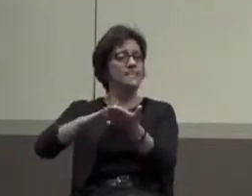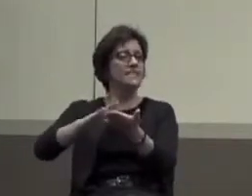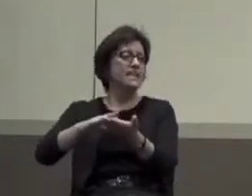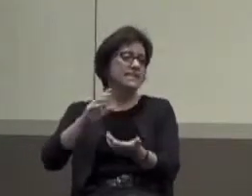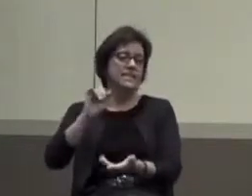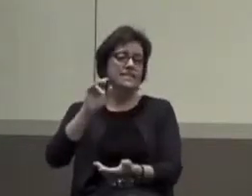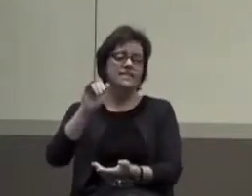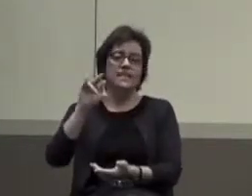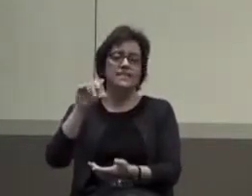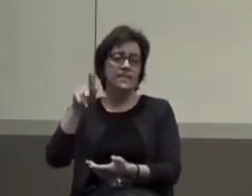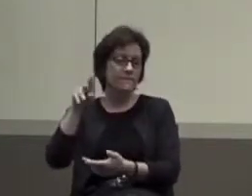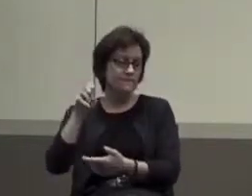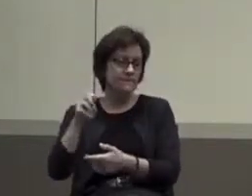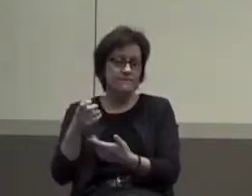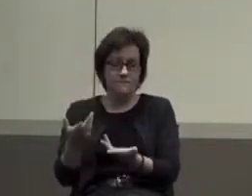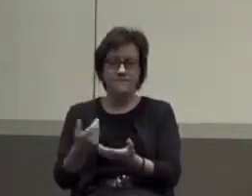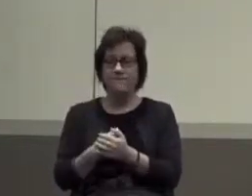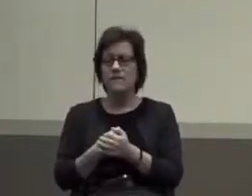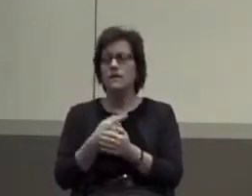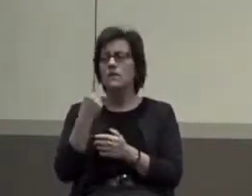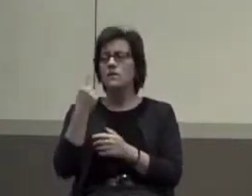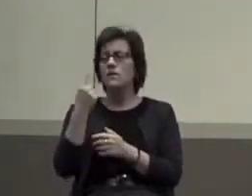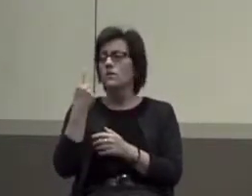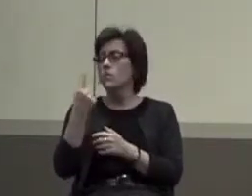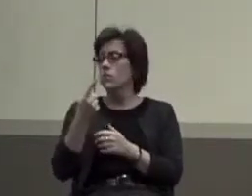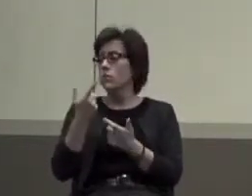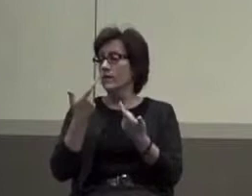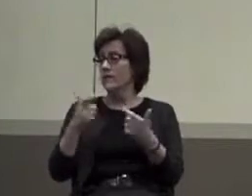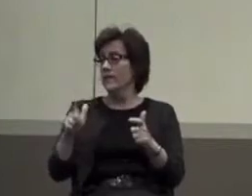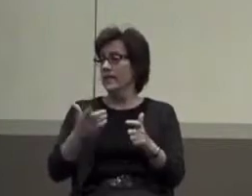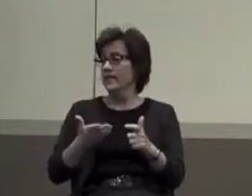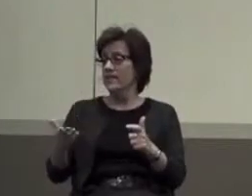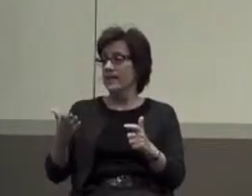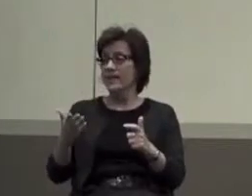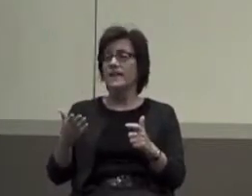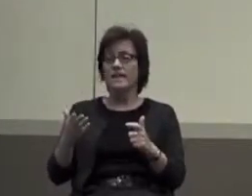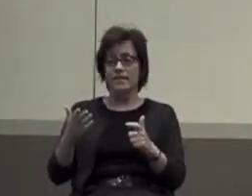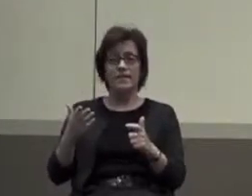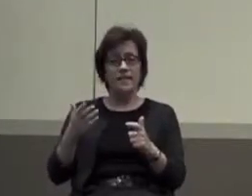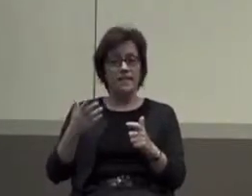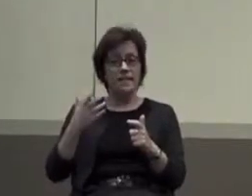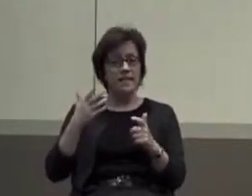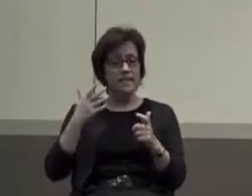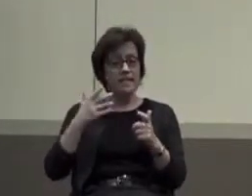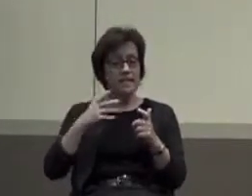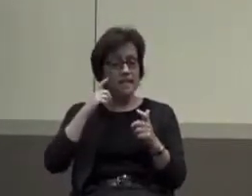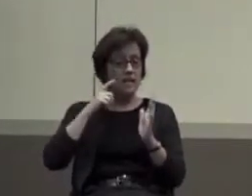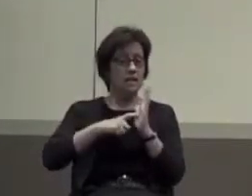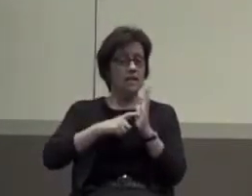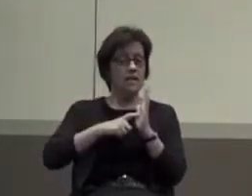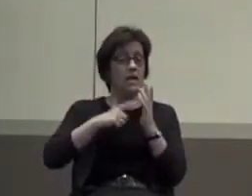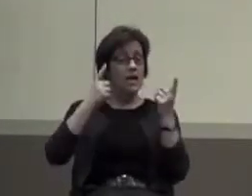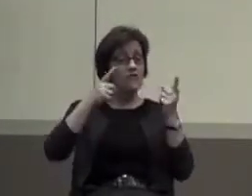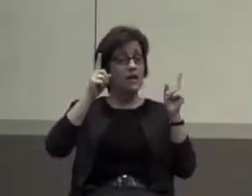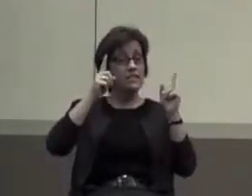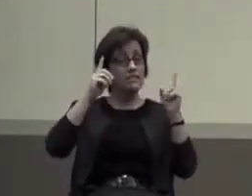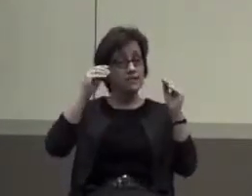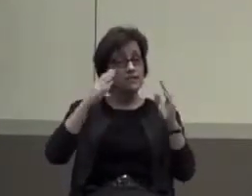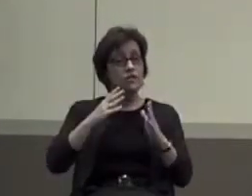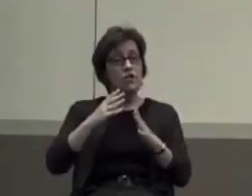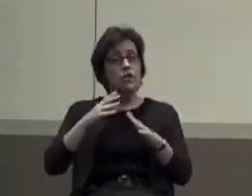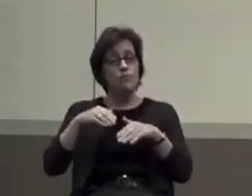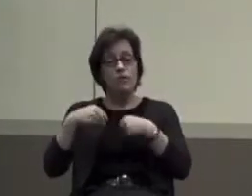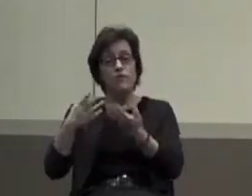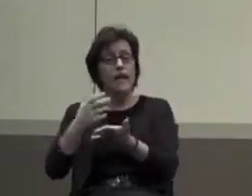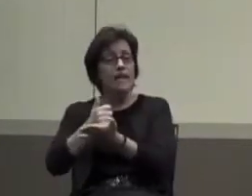And one of the big things he found was that effective teachers provide help efficiently during independent work.